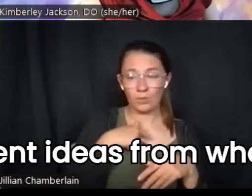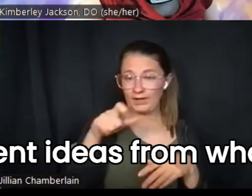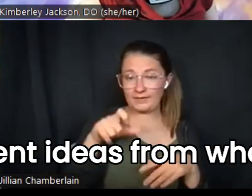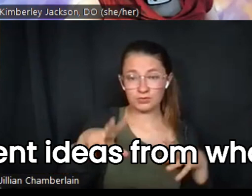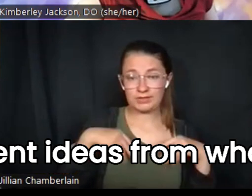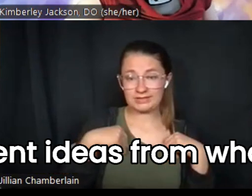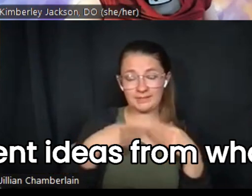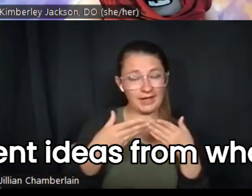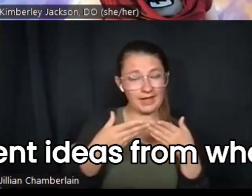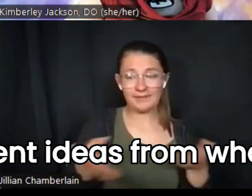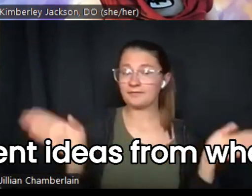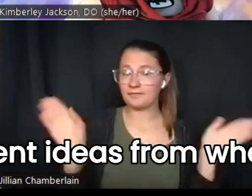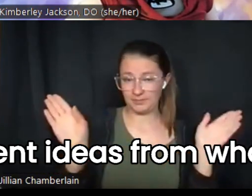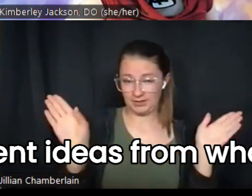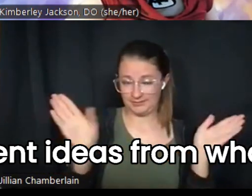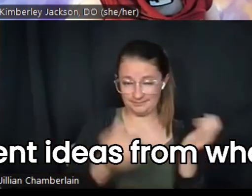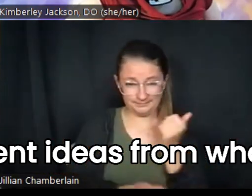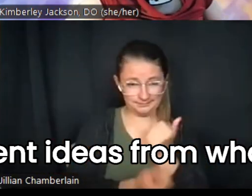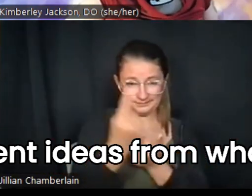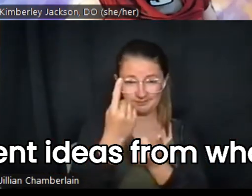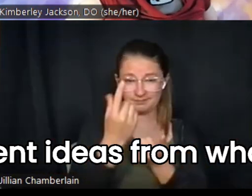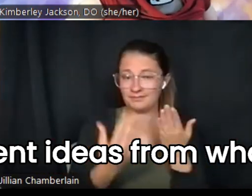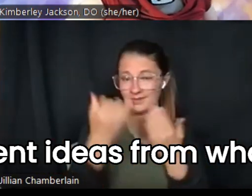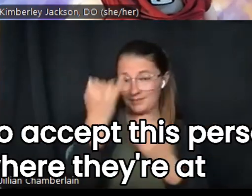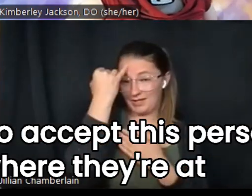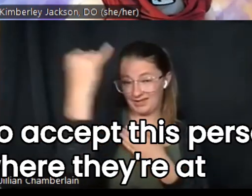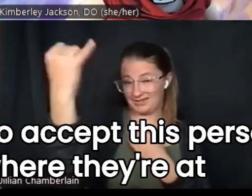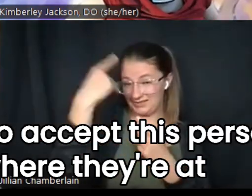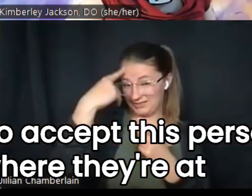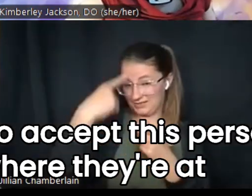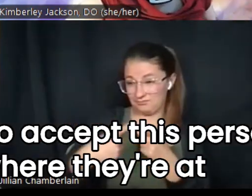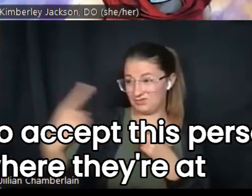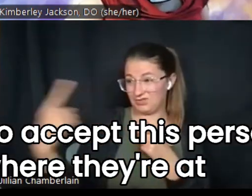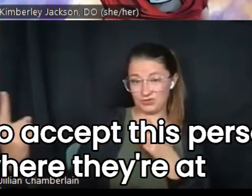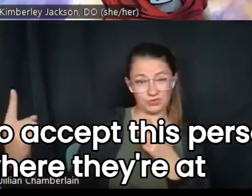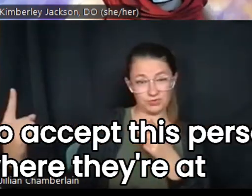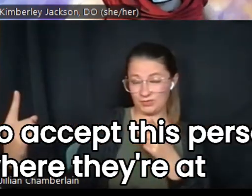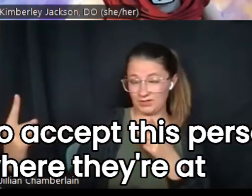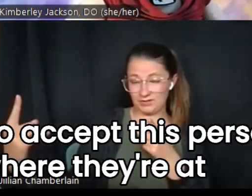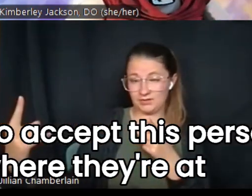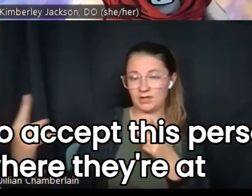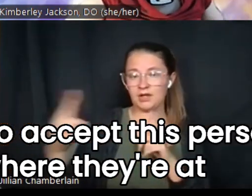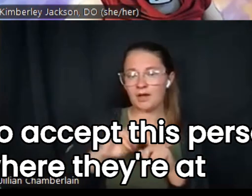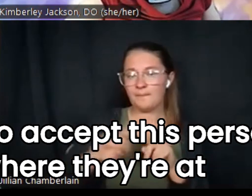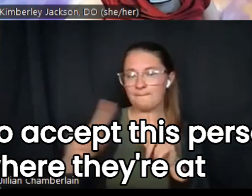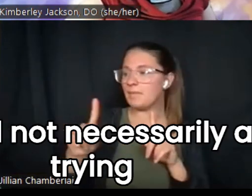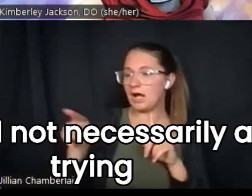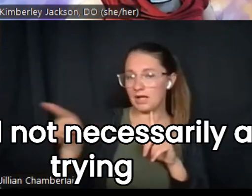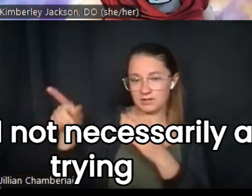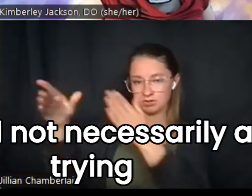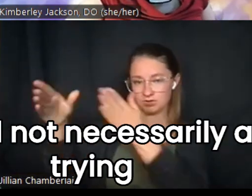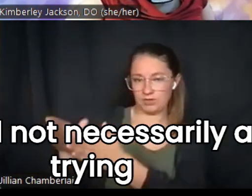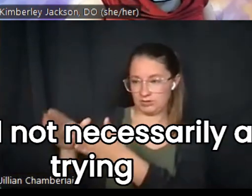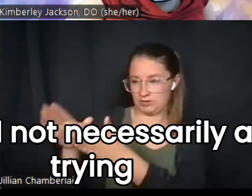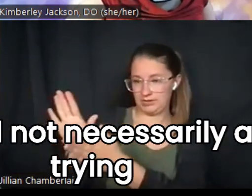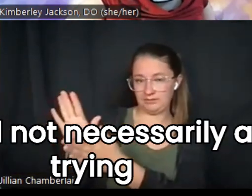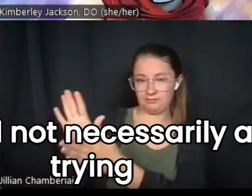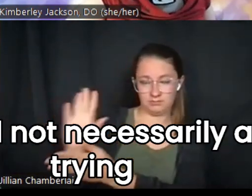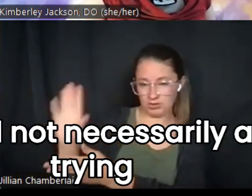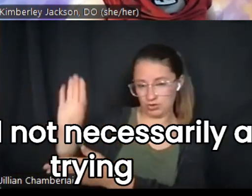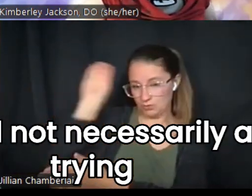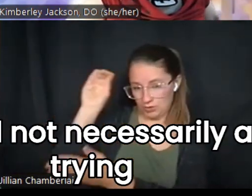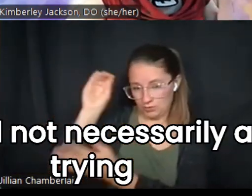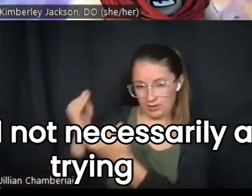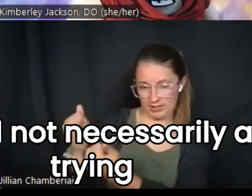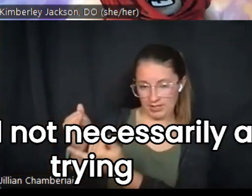be radically different ideas from what they do, but we have to accept this person, this is where they're at right now, and